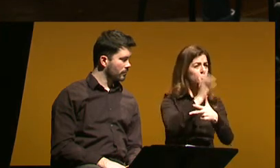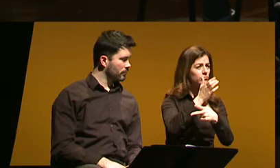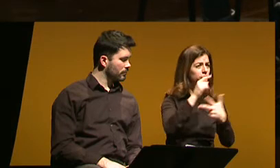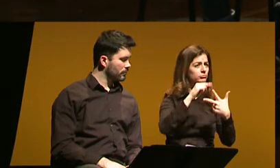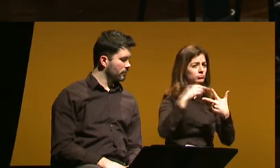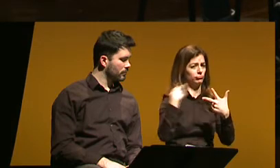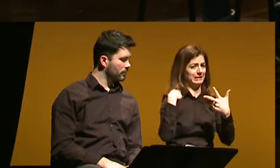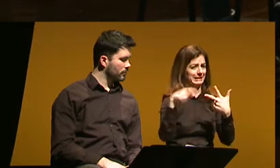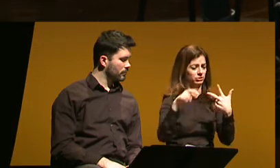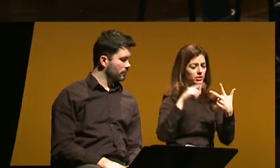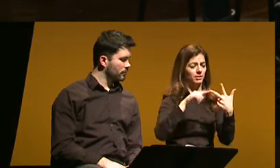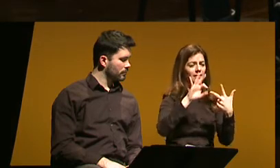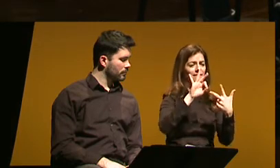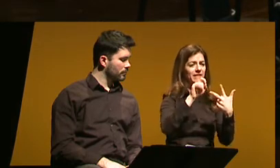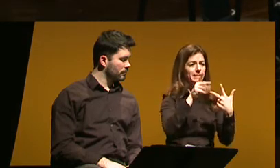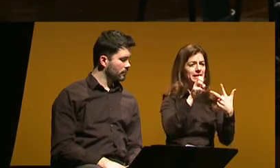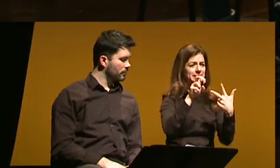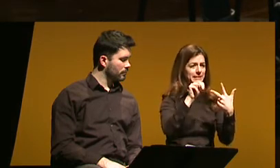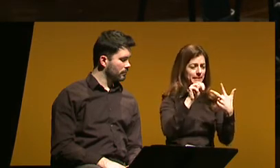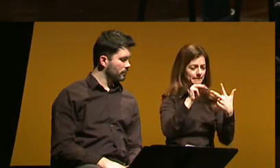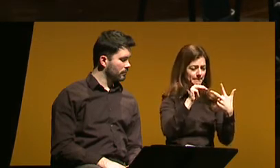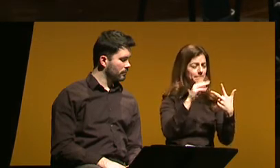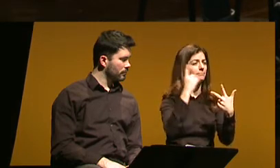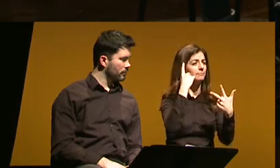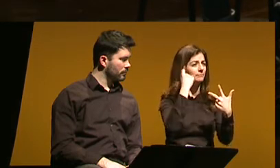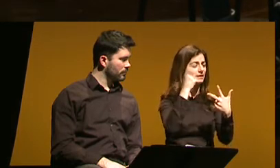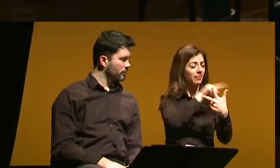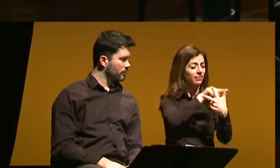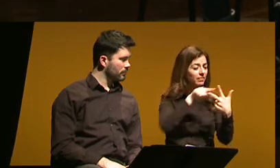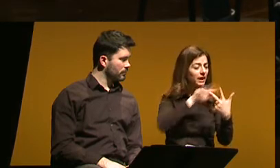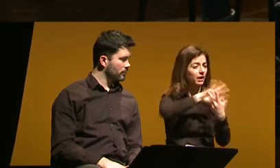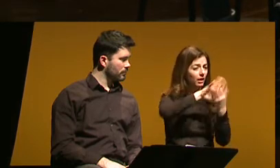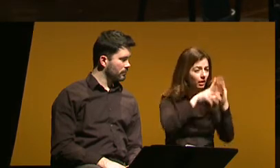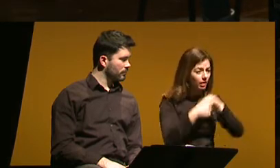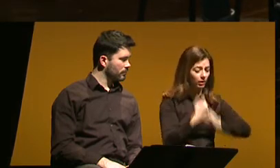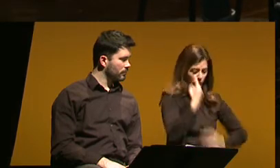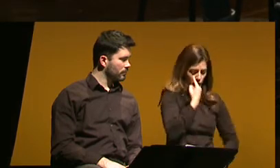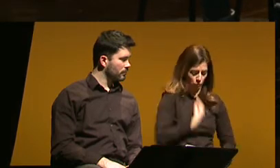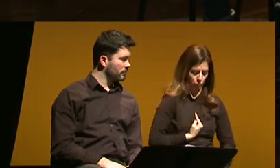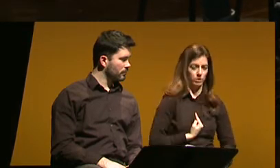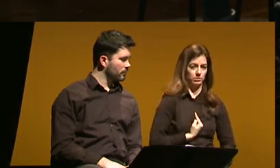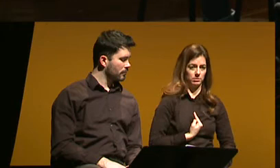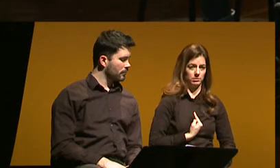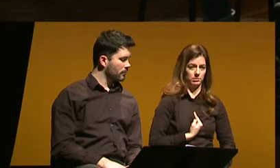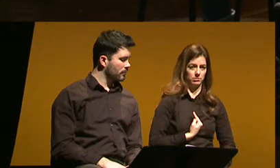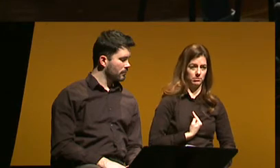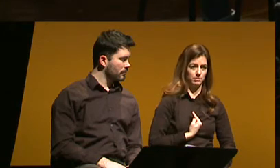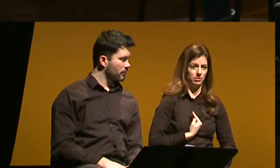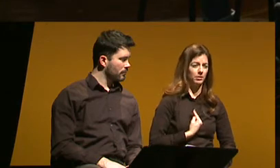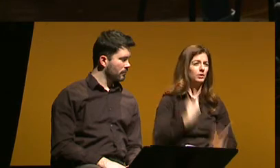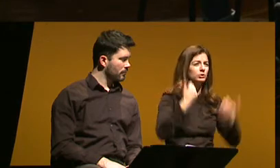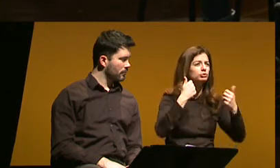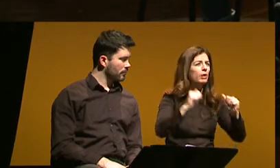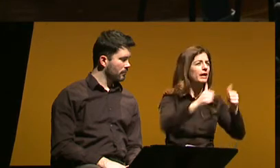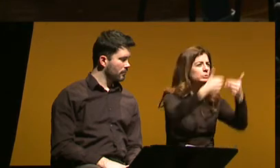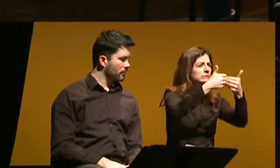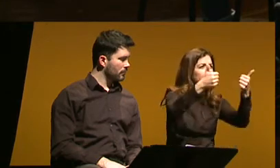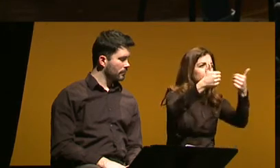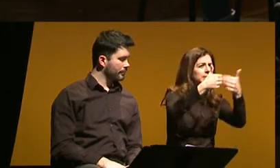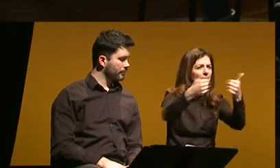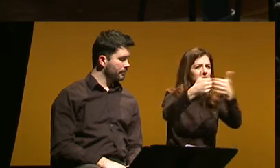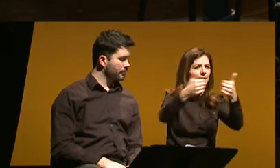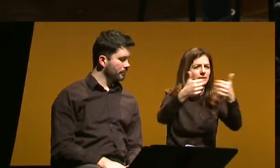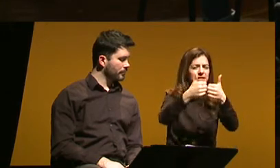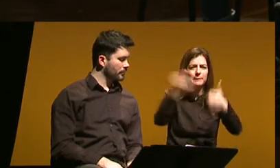feminism. They inform and strengthen each other, and they make me who I am. We like to separate and categorize people into census boxes,